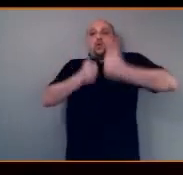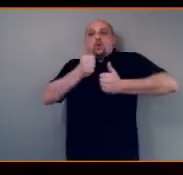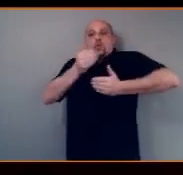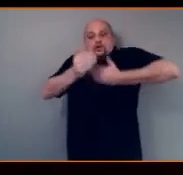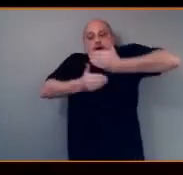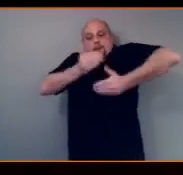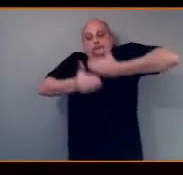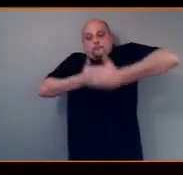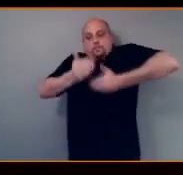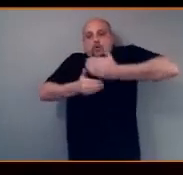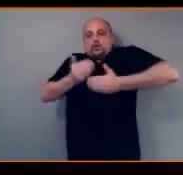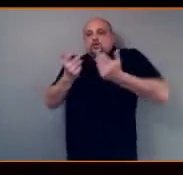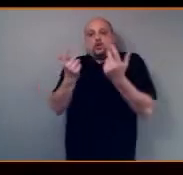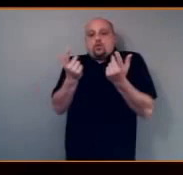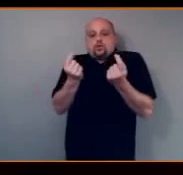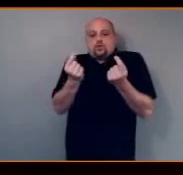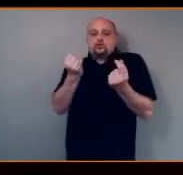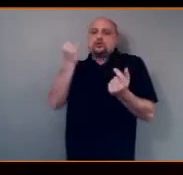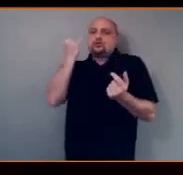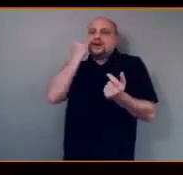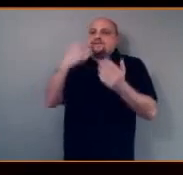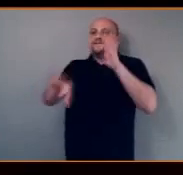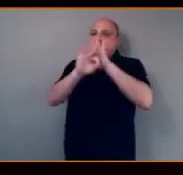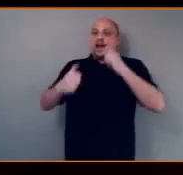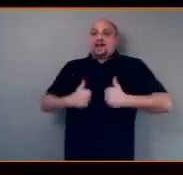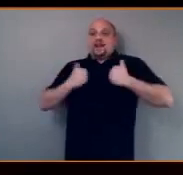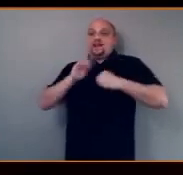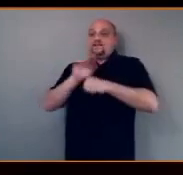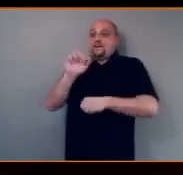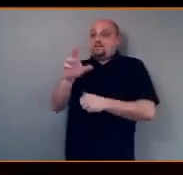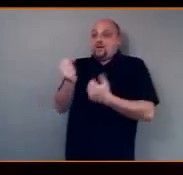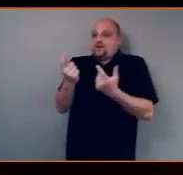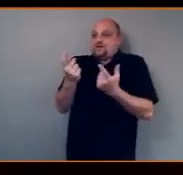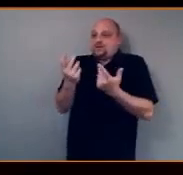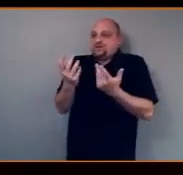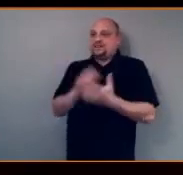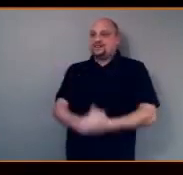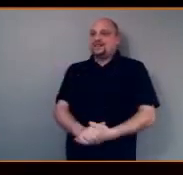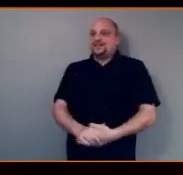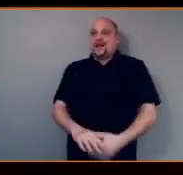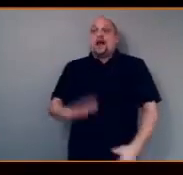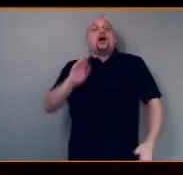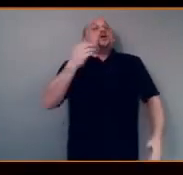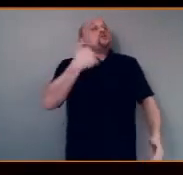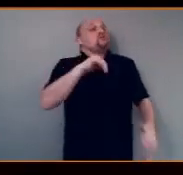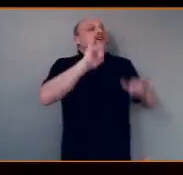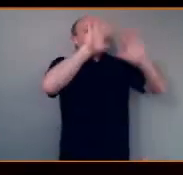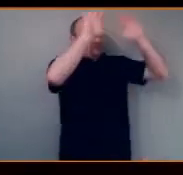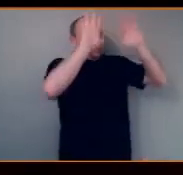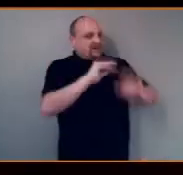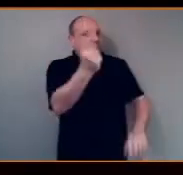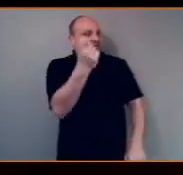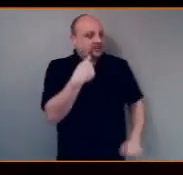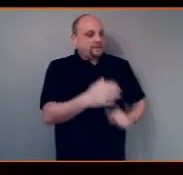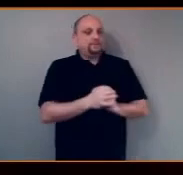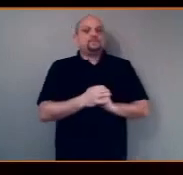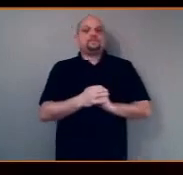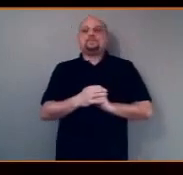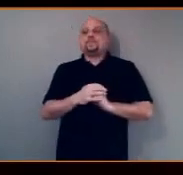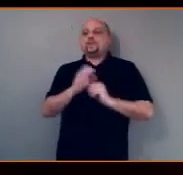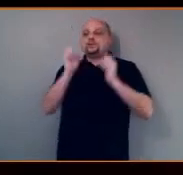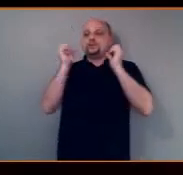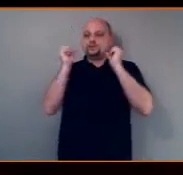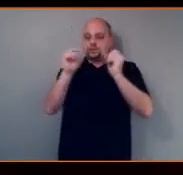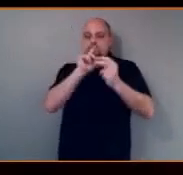find signs of life on Mars? Kelsey, this is for you. Great, definitely. Well, so there are kind